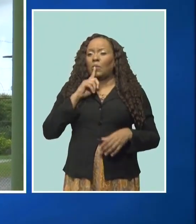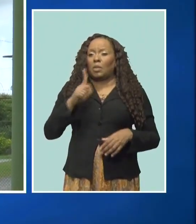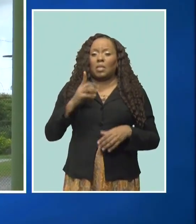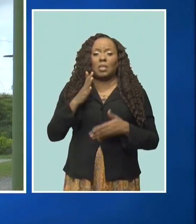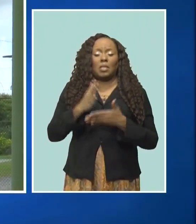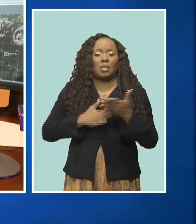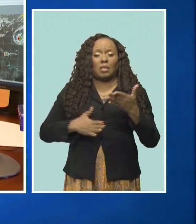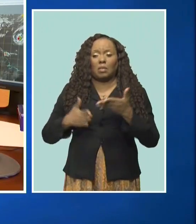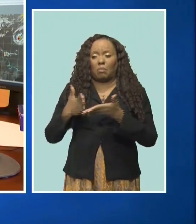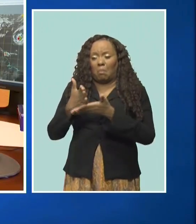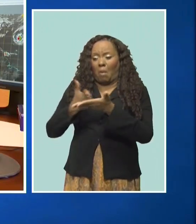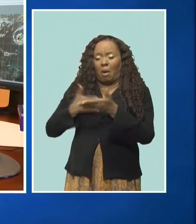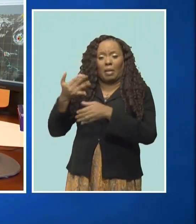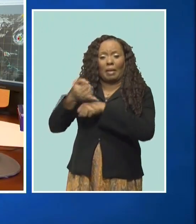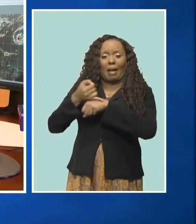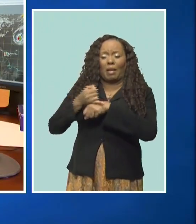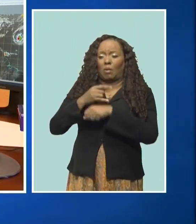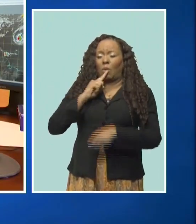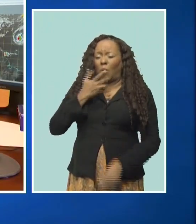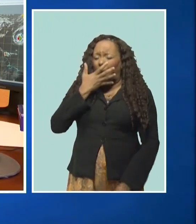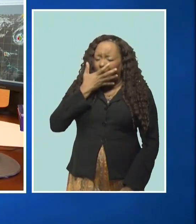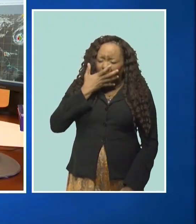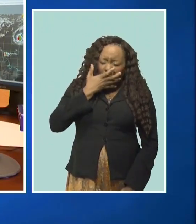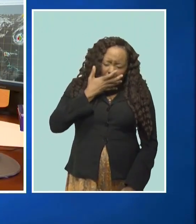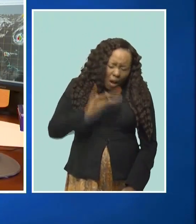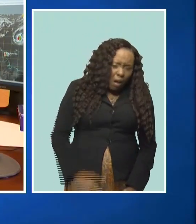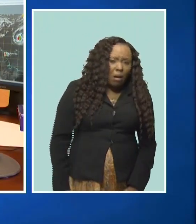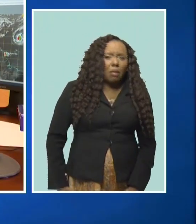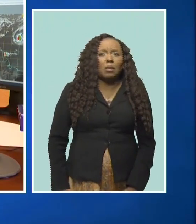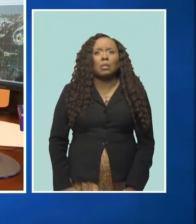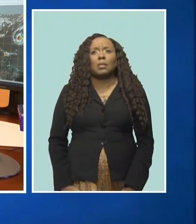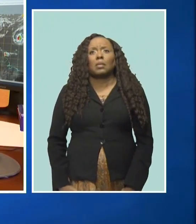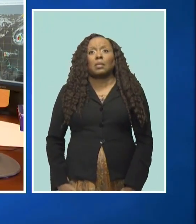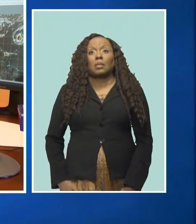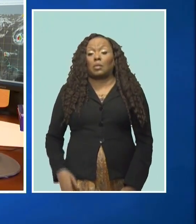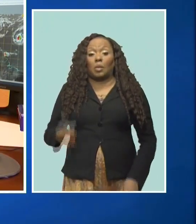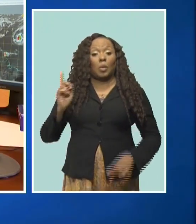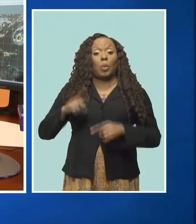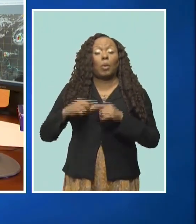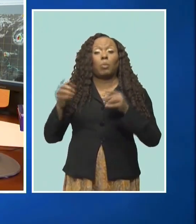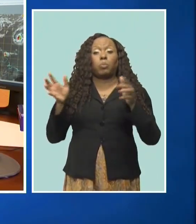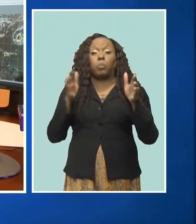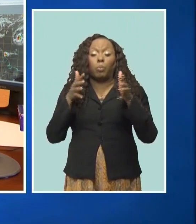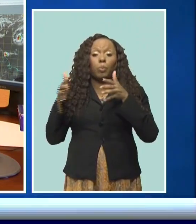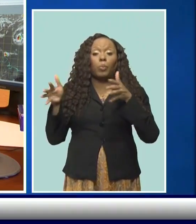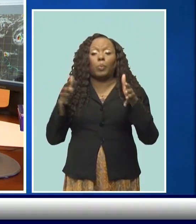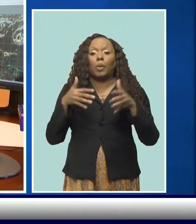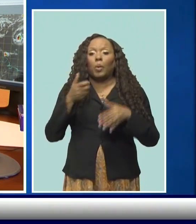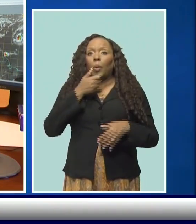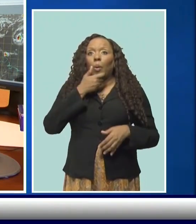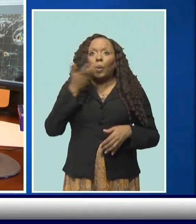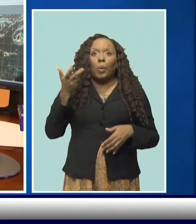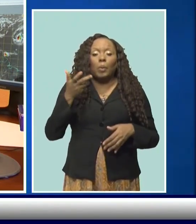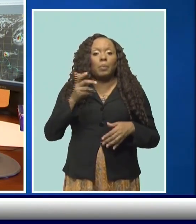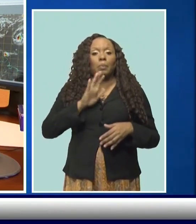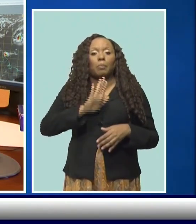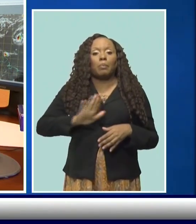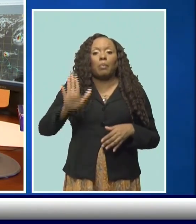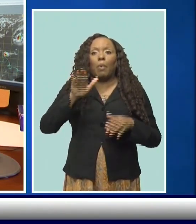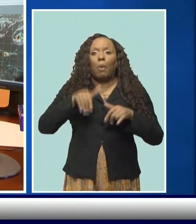and humid. Once you have those light winds, you have the warm temperatures, and the ocean surrounding you